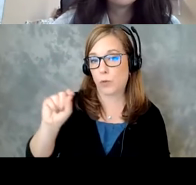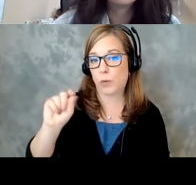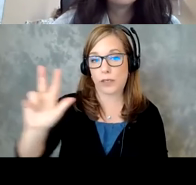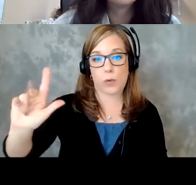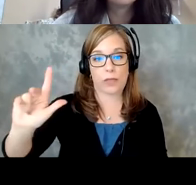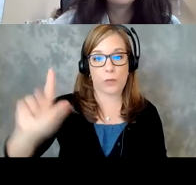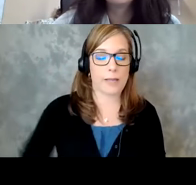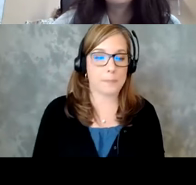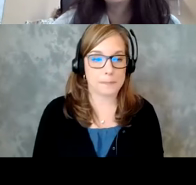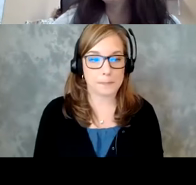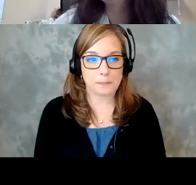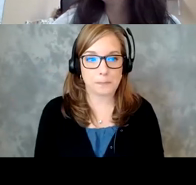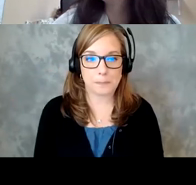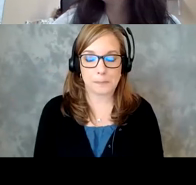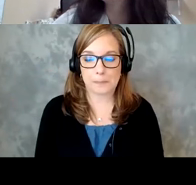please.